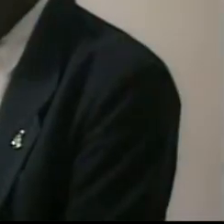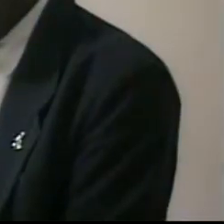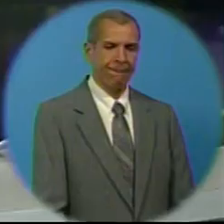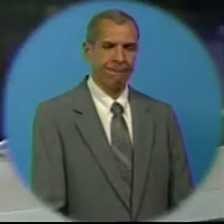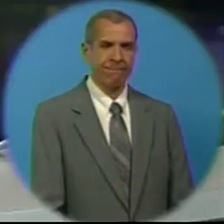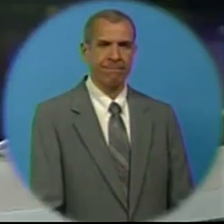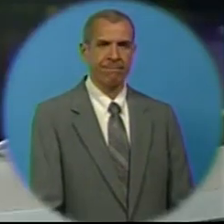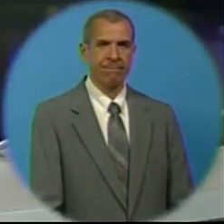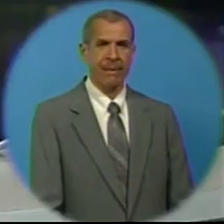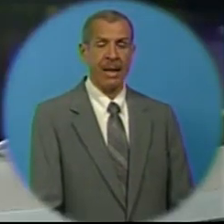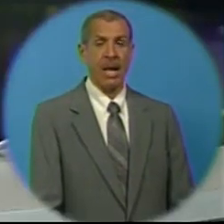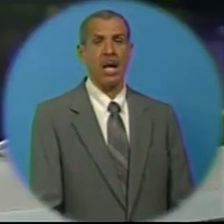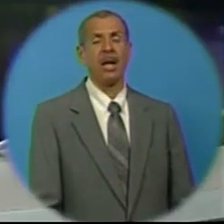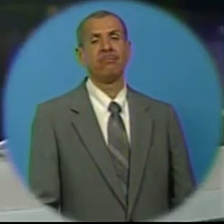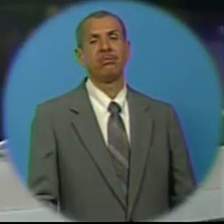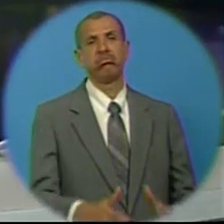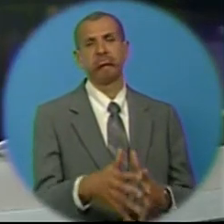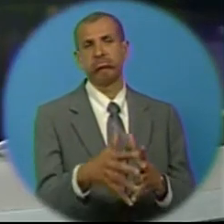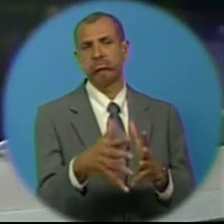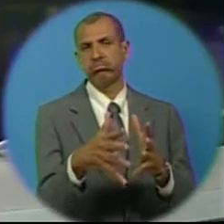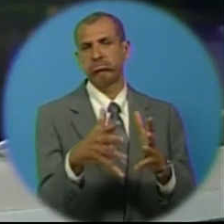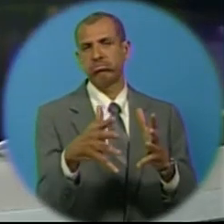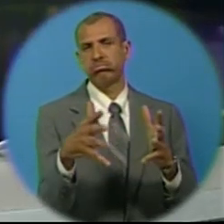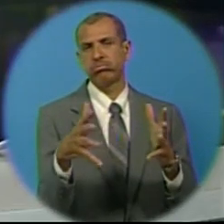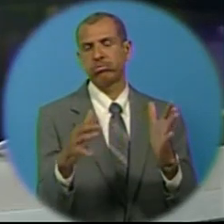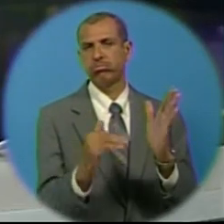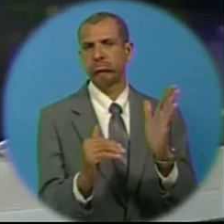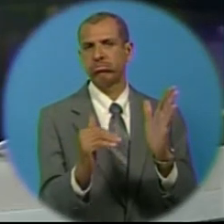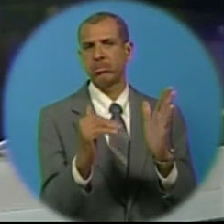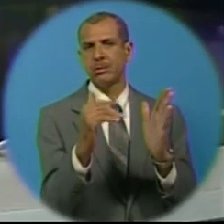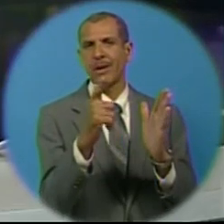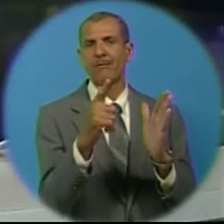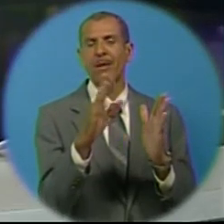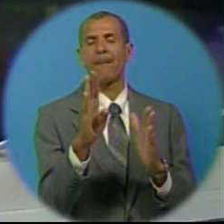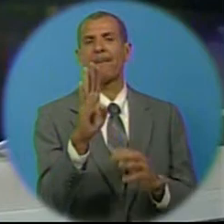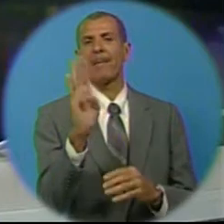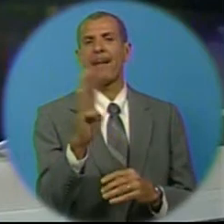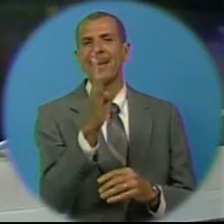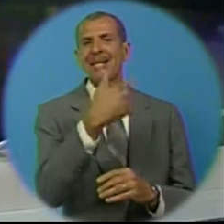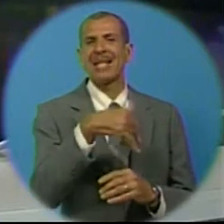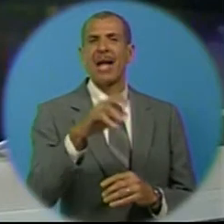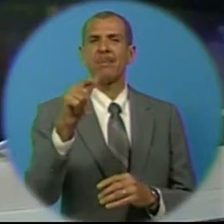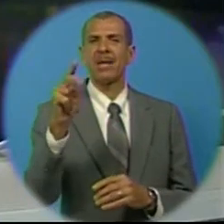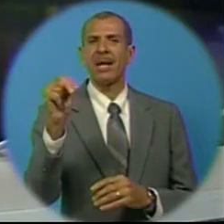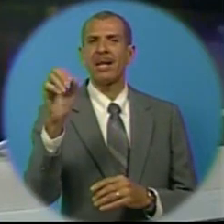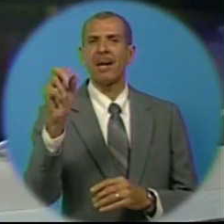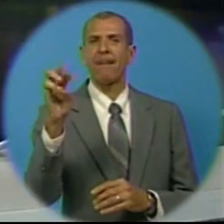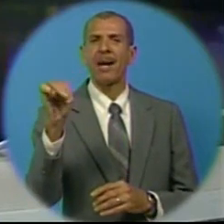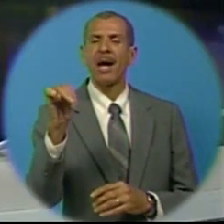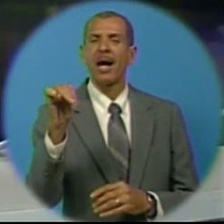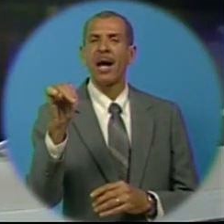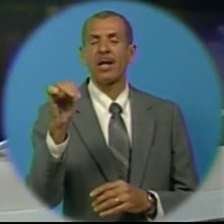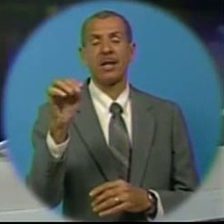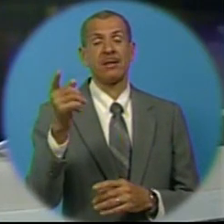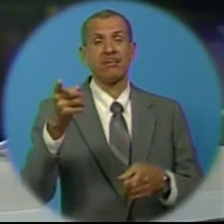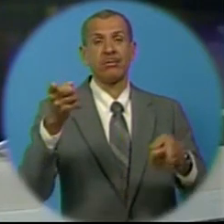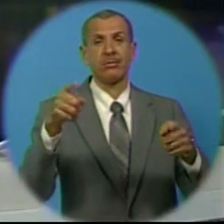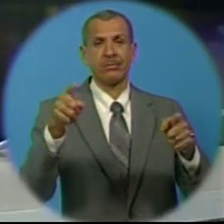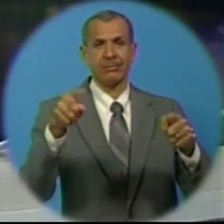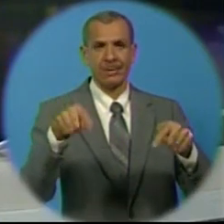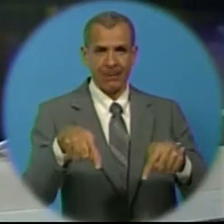workers. An increase in activity between Barbados and Panama is in the works. The message has come from Minister